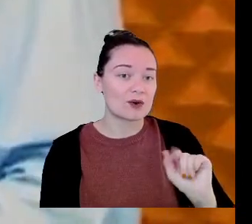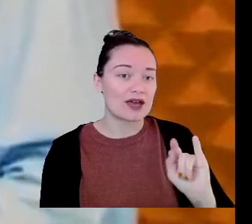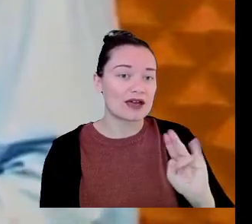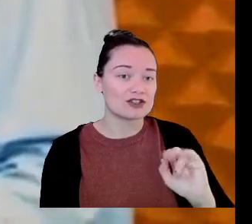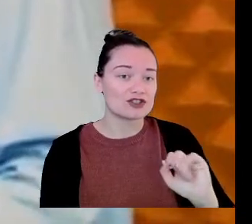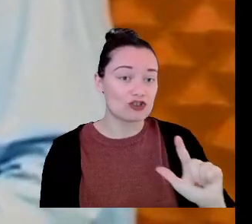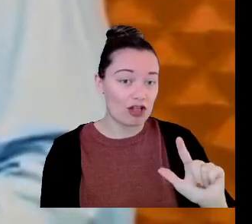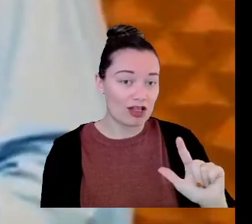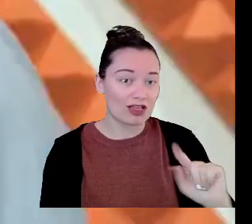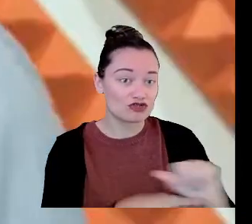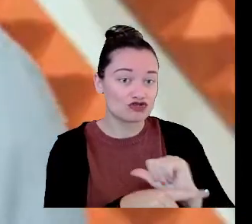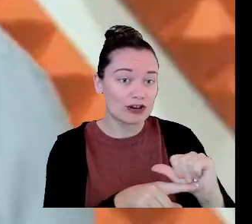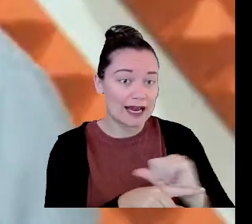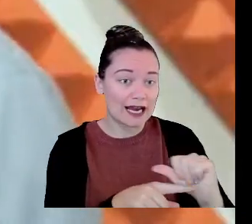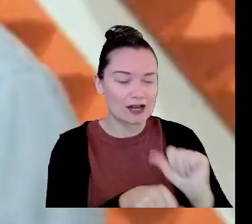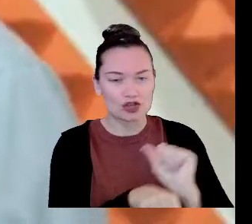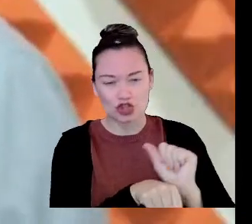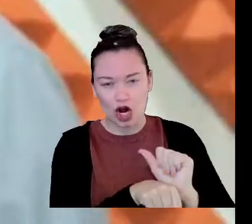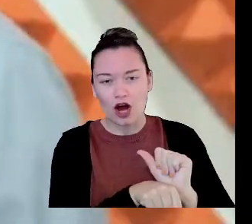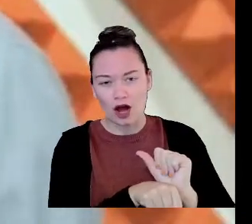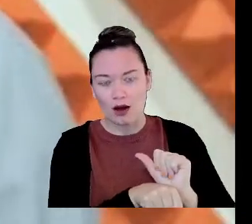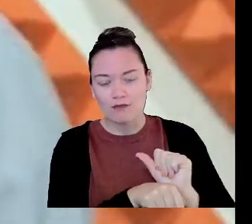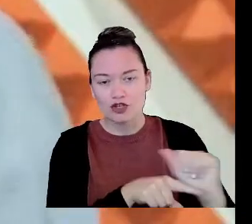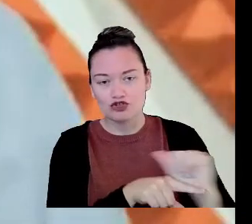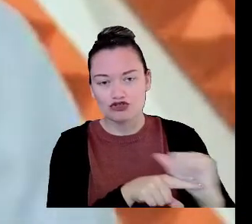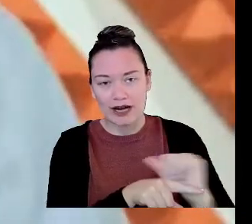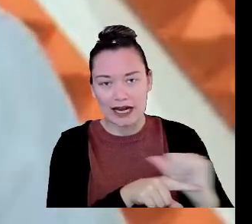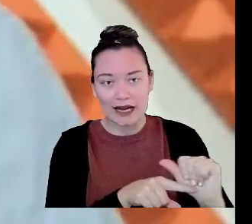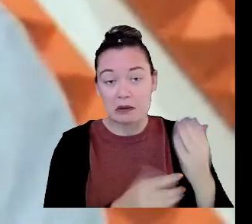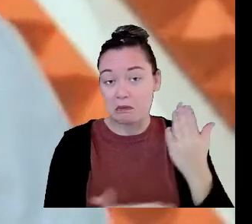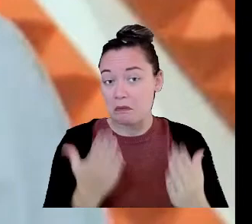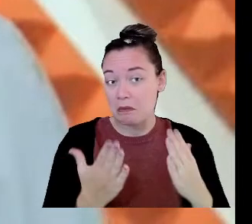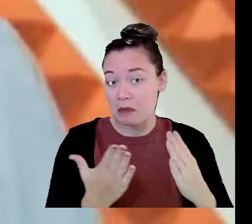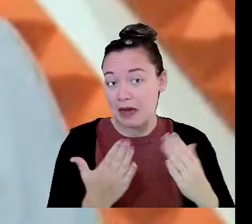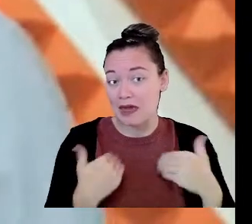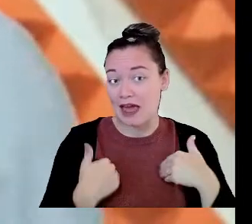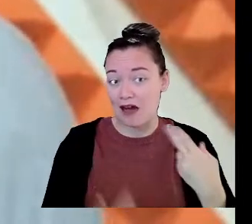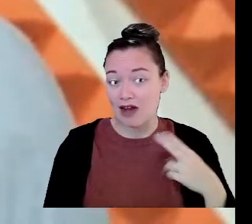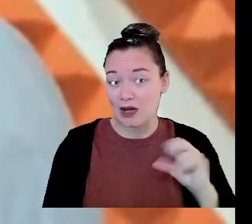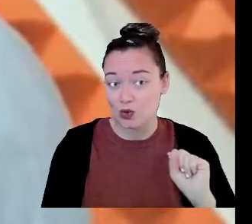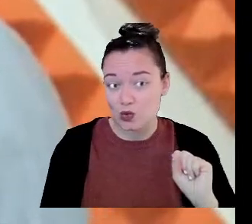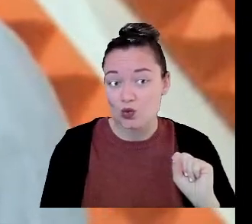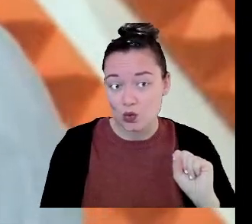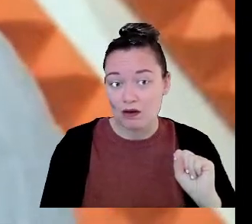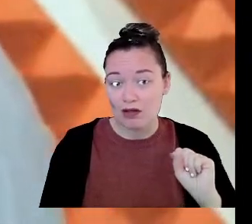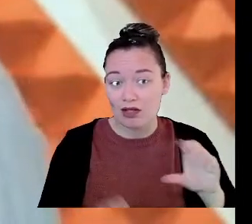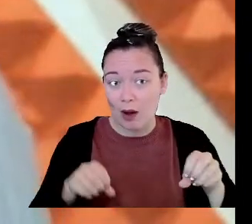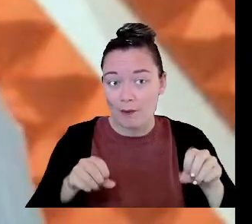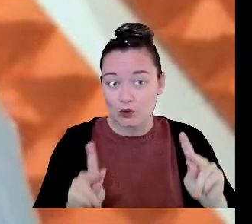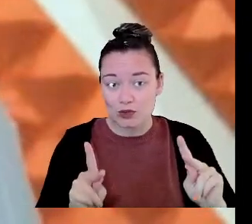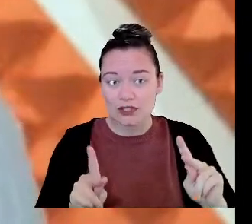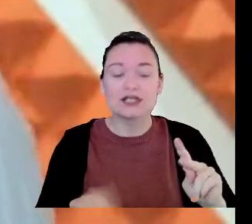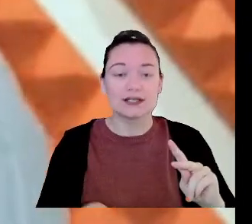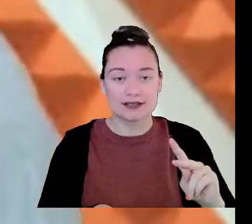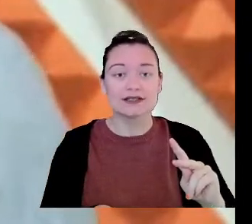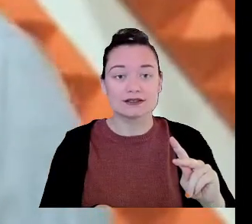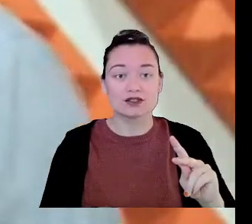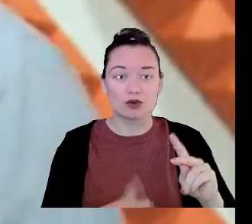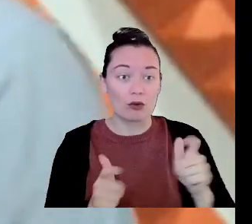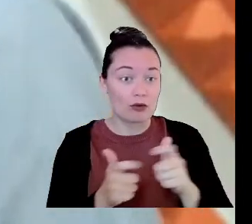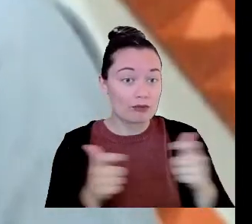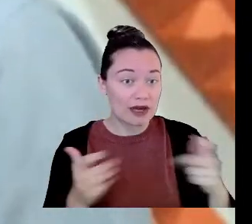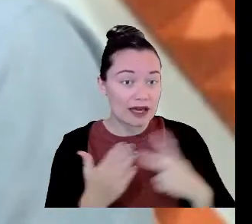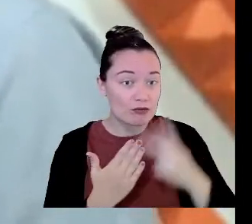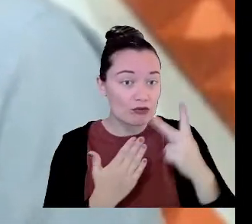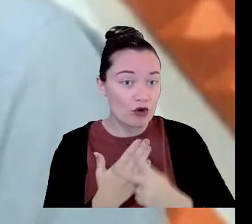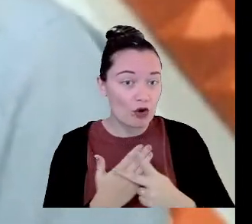can maybe get in high school. I have a vocational school that's a part of my high school, and one of the biggest programs they have, and